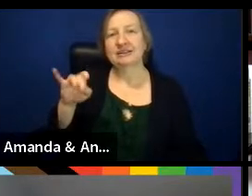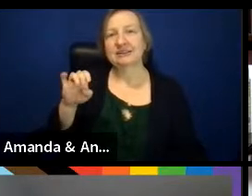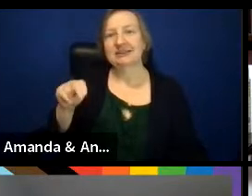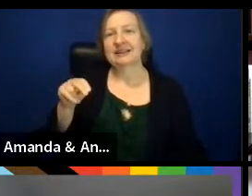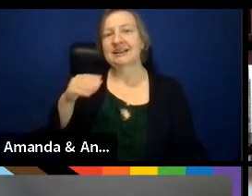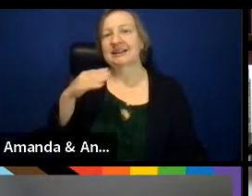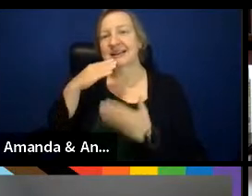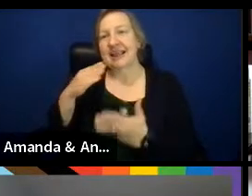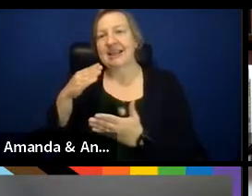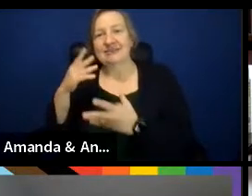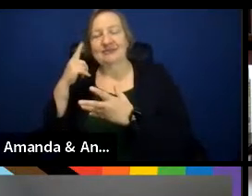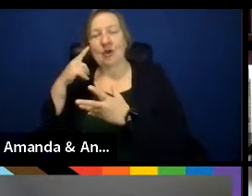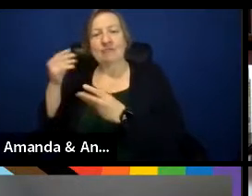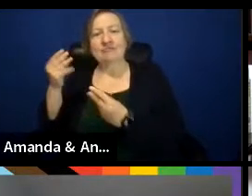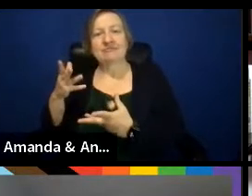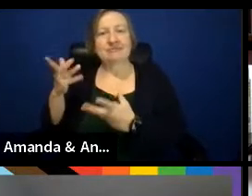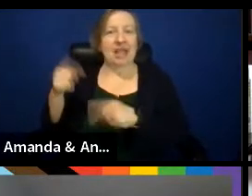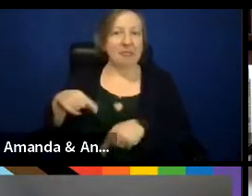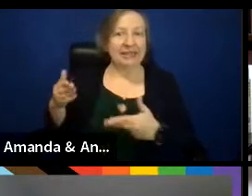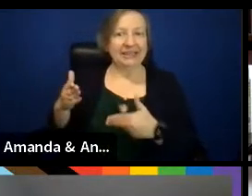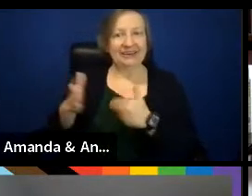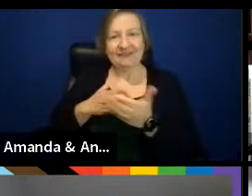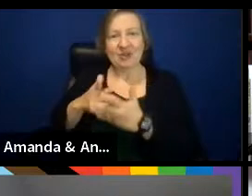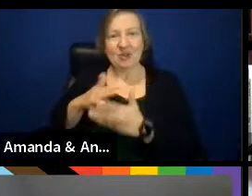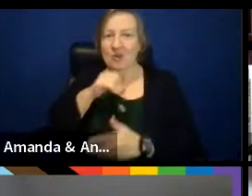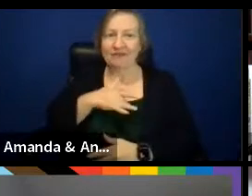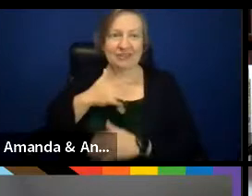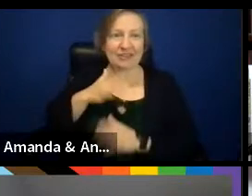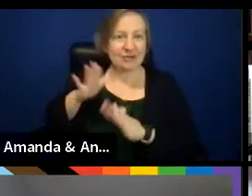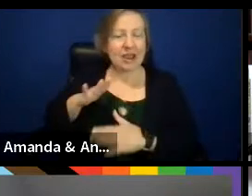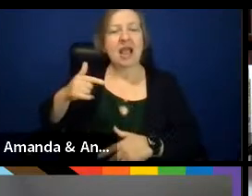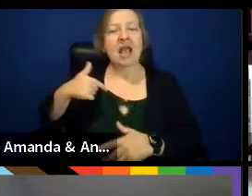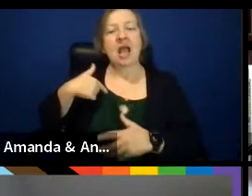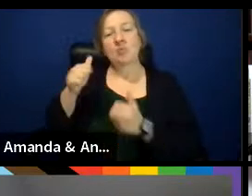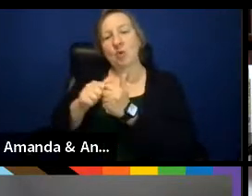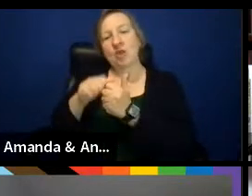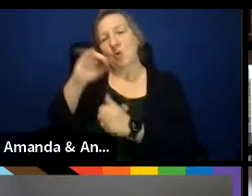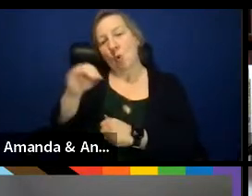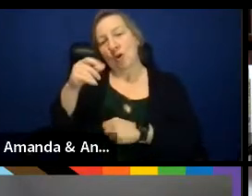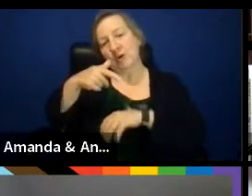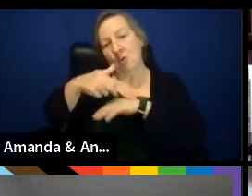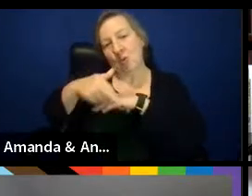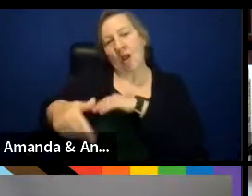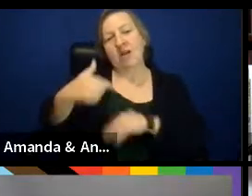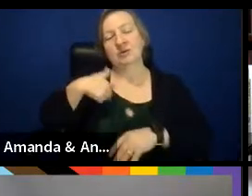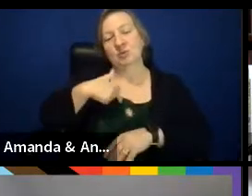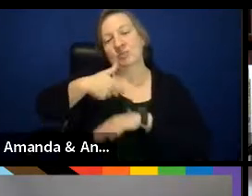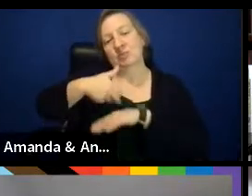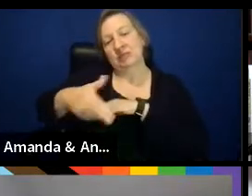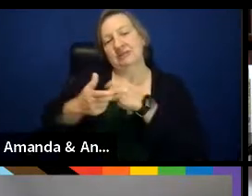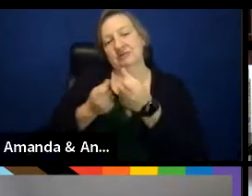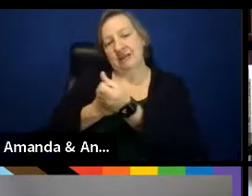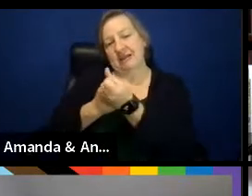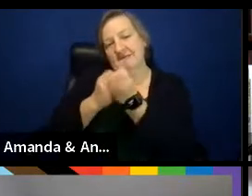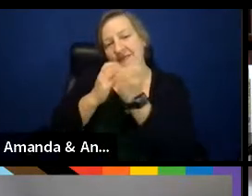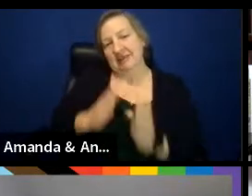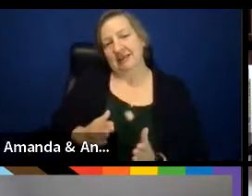great. Zachary Lauritsen, he, him. I'm at Oregon Walks. We do pedestrian advocacy. And then I'll pass it on to Martha.